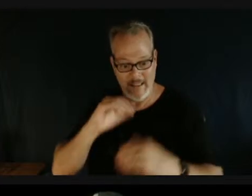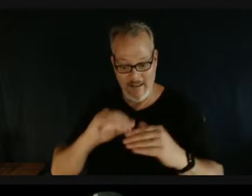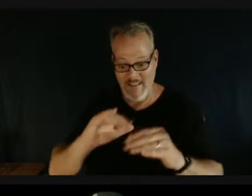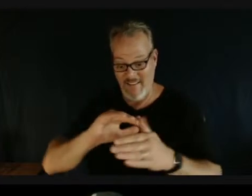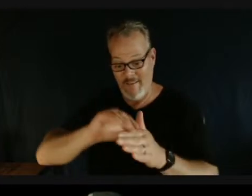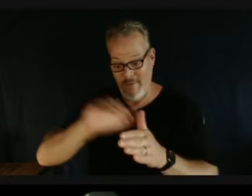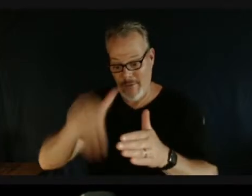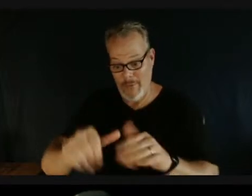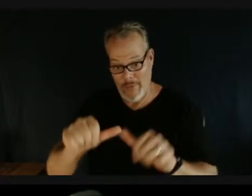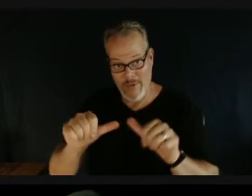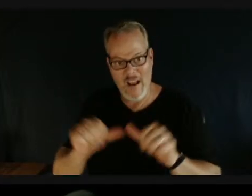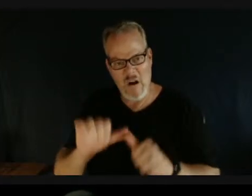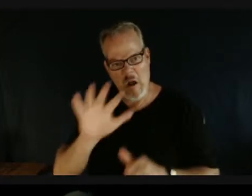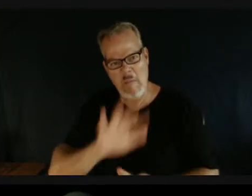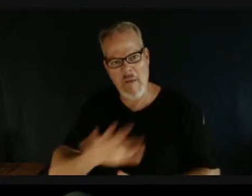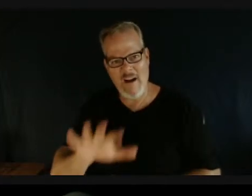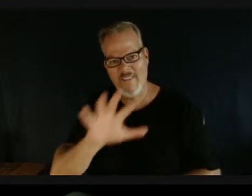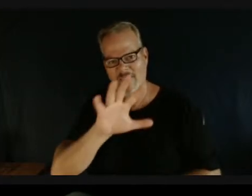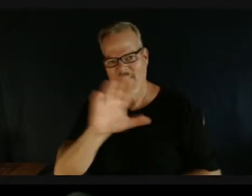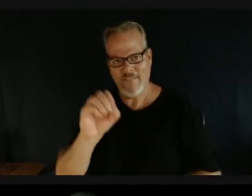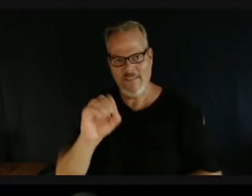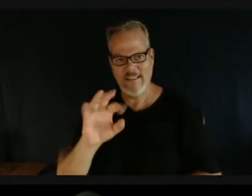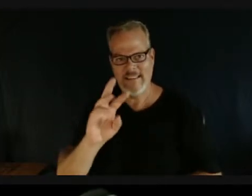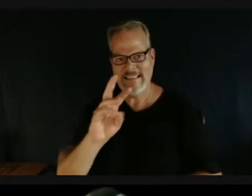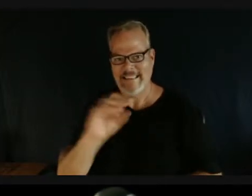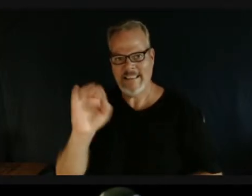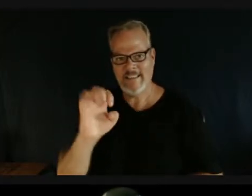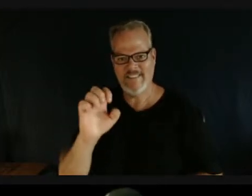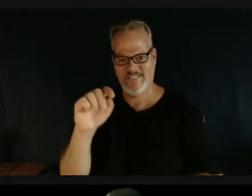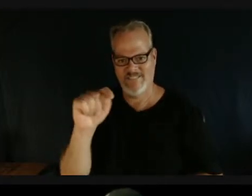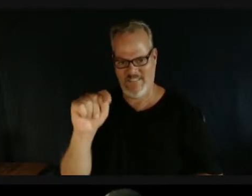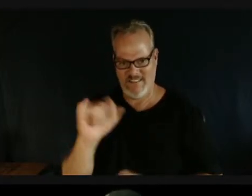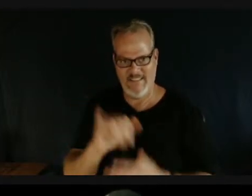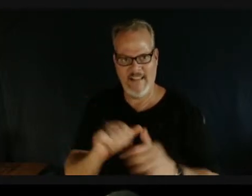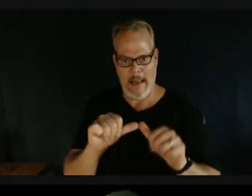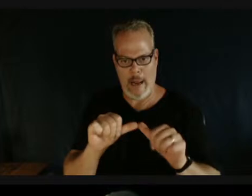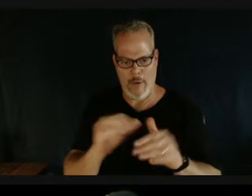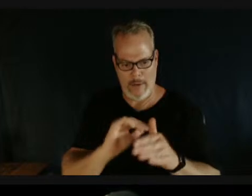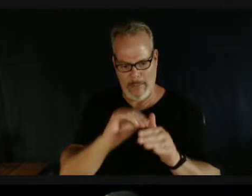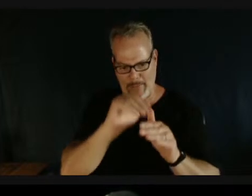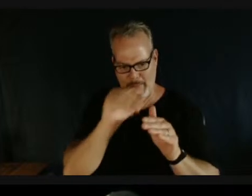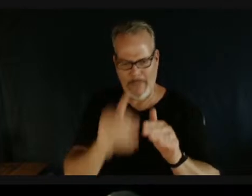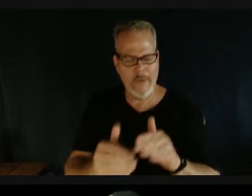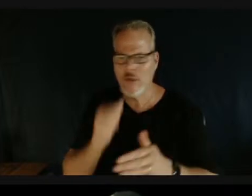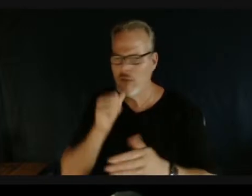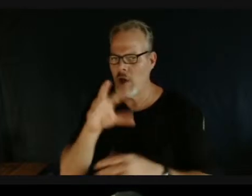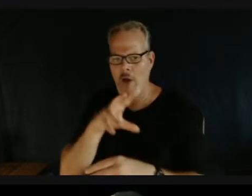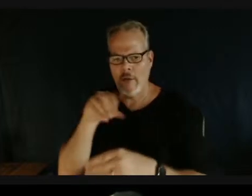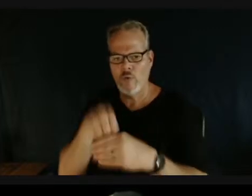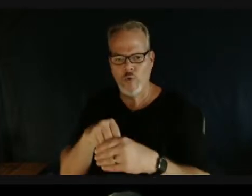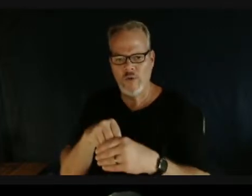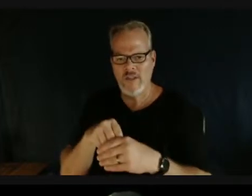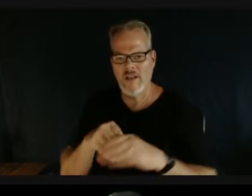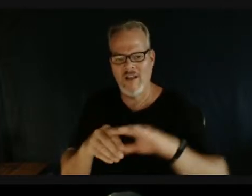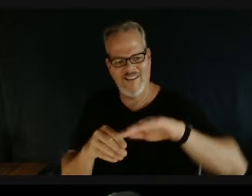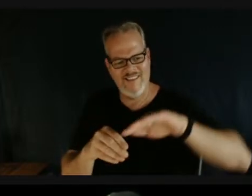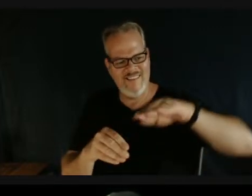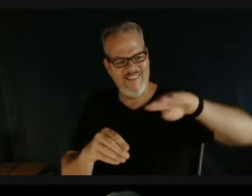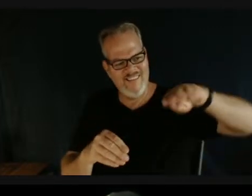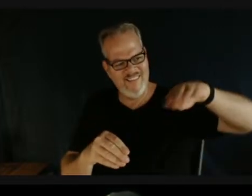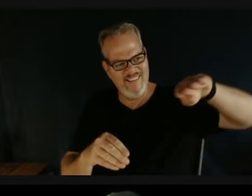feet-ish or so. That's these lower level things right through here, not counting all this apron that's up against the